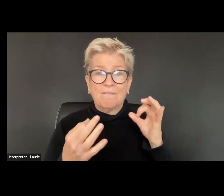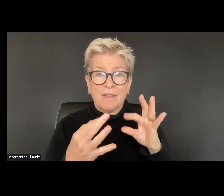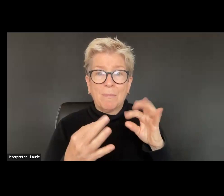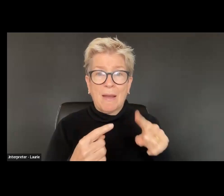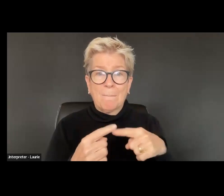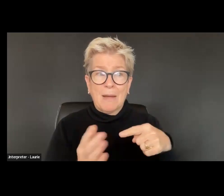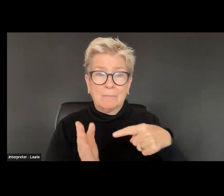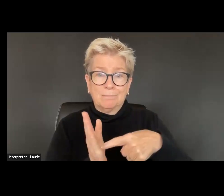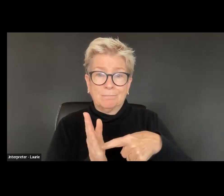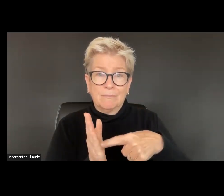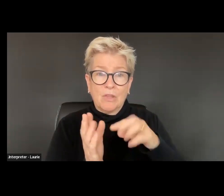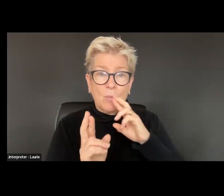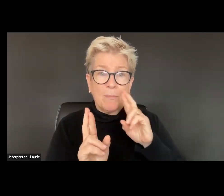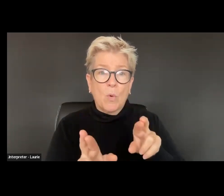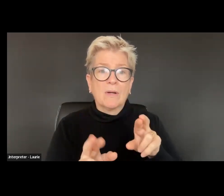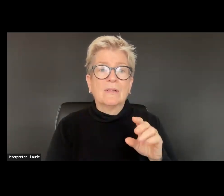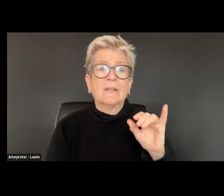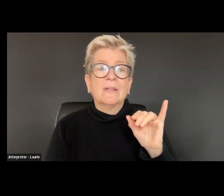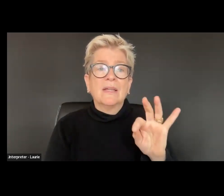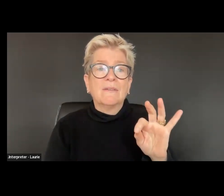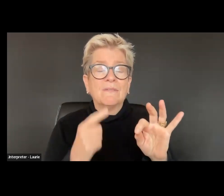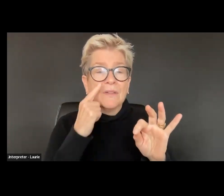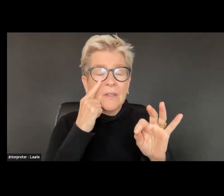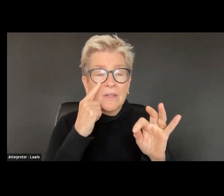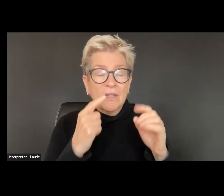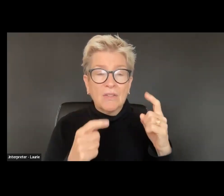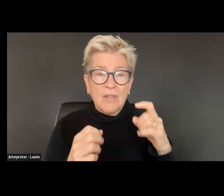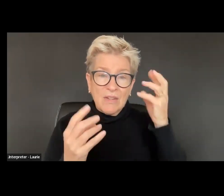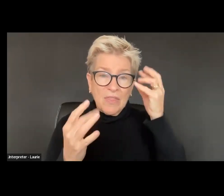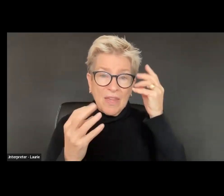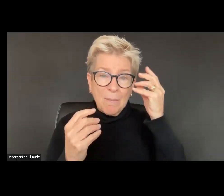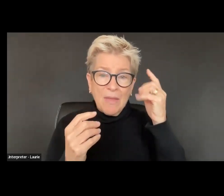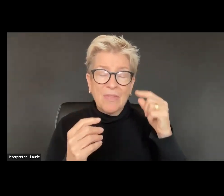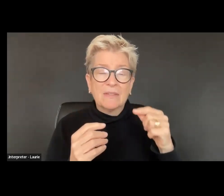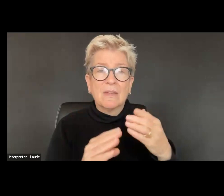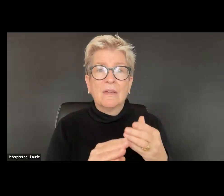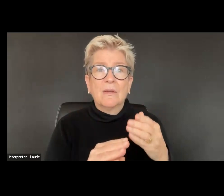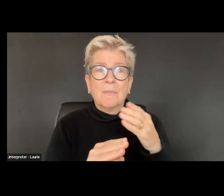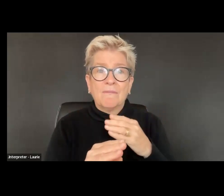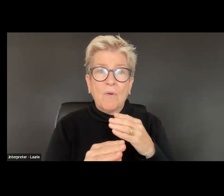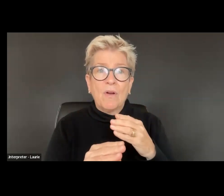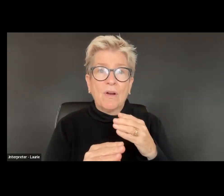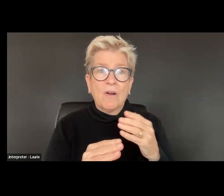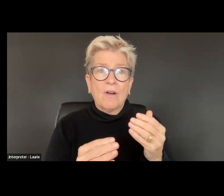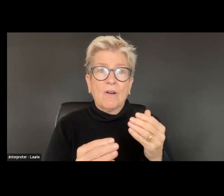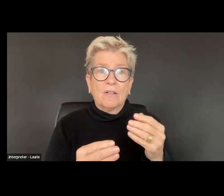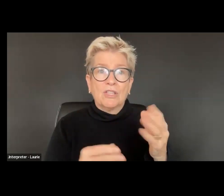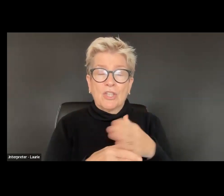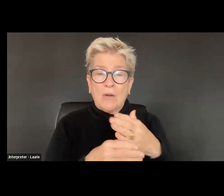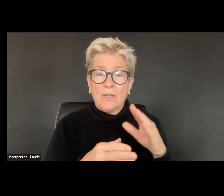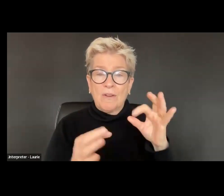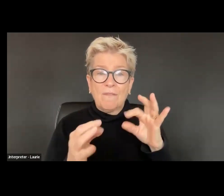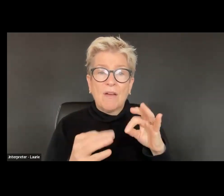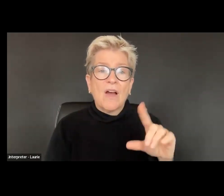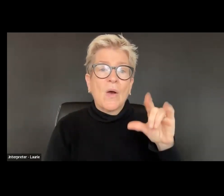So if you're someone, like we said, who still needs to marinate in this in a little bit before providing feedback, that is completely fine. Looks like